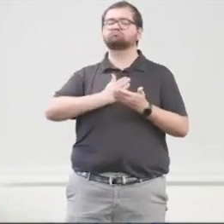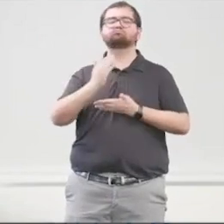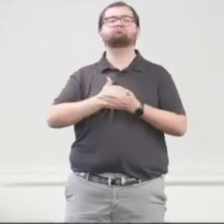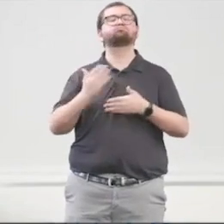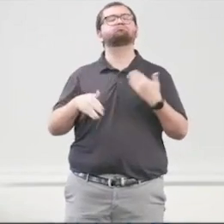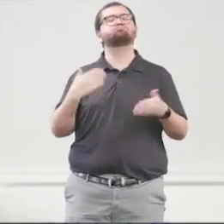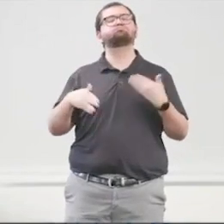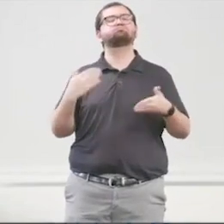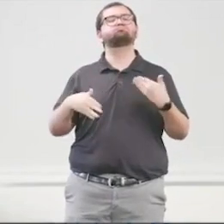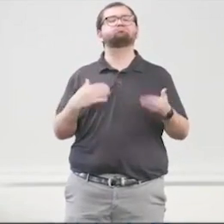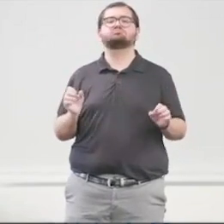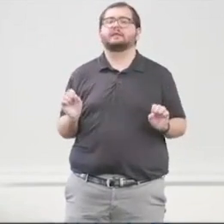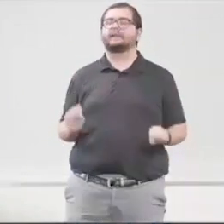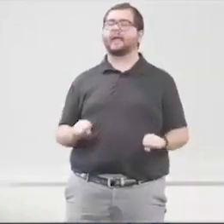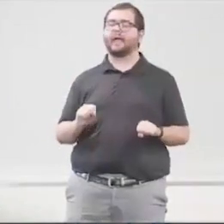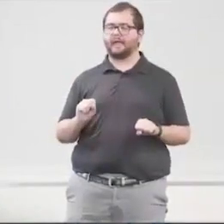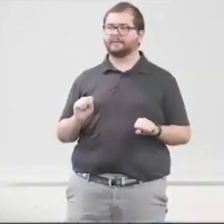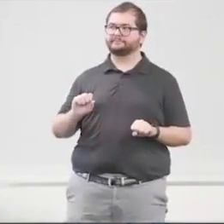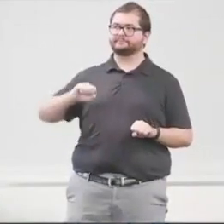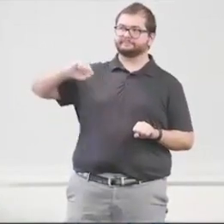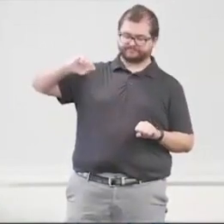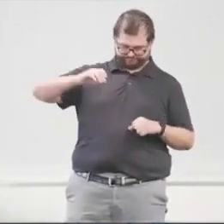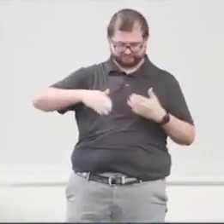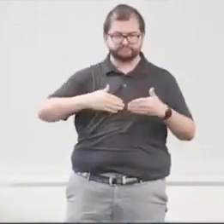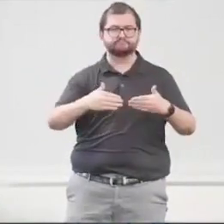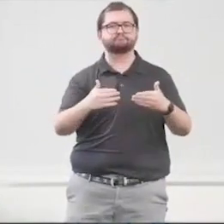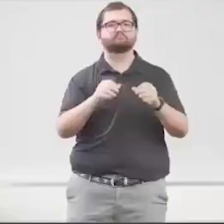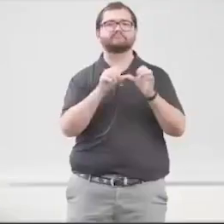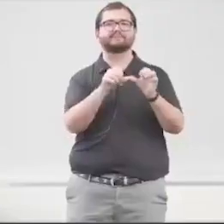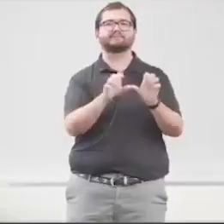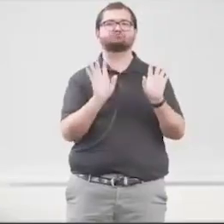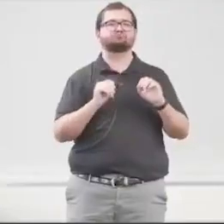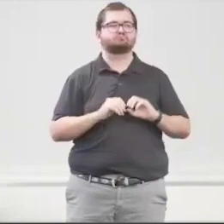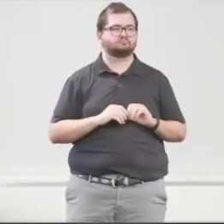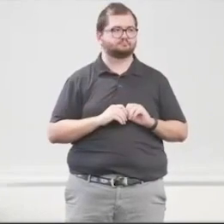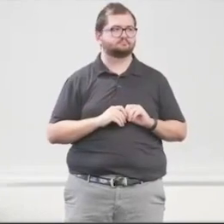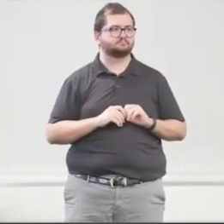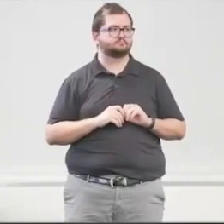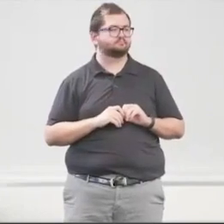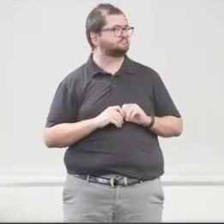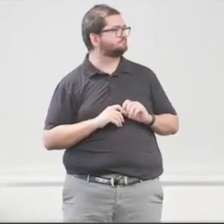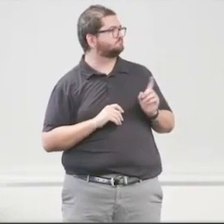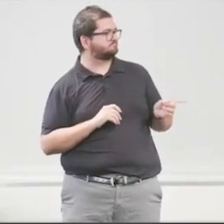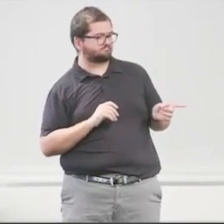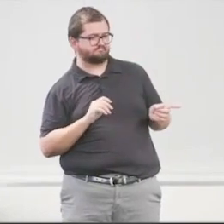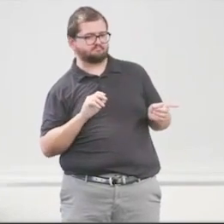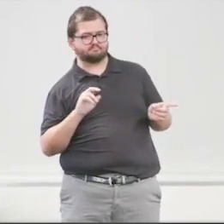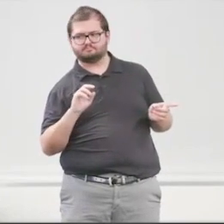just pick up and move on. And kind of towards your question a little bit